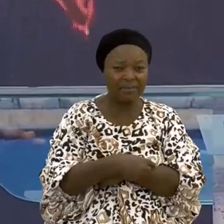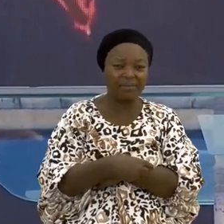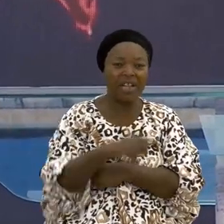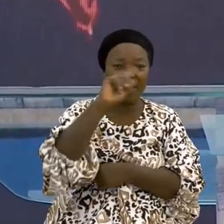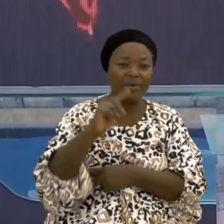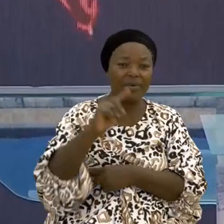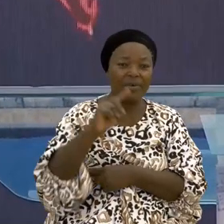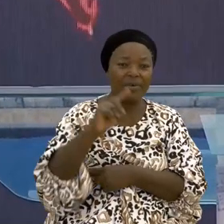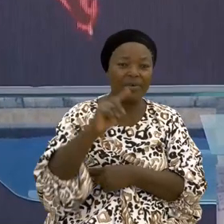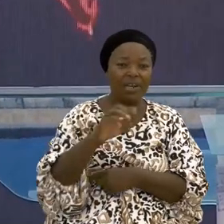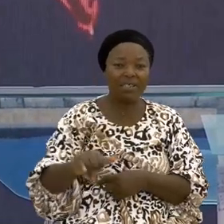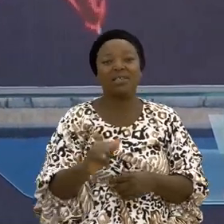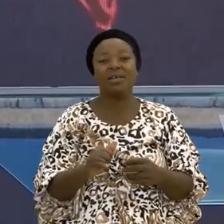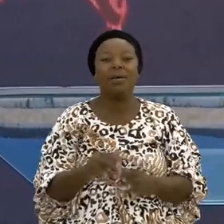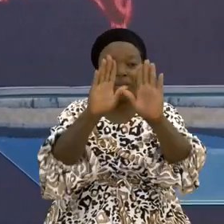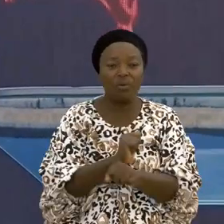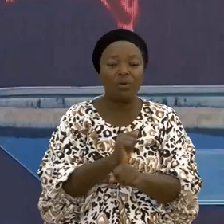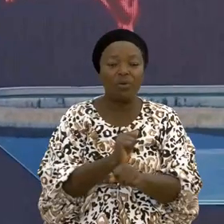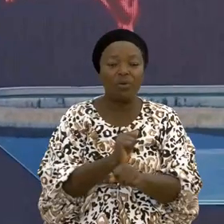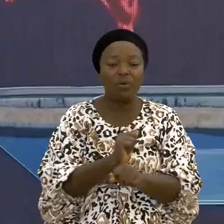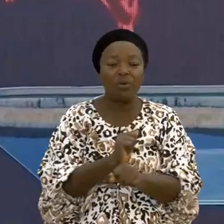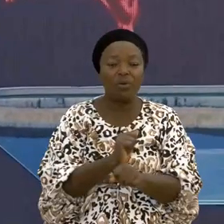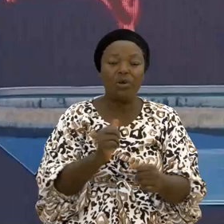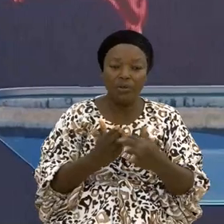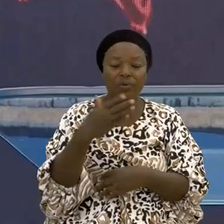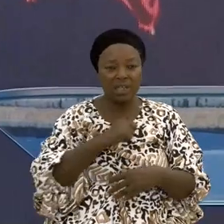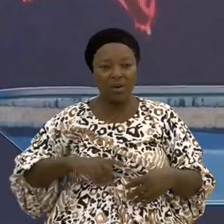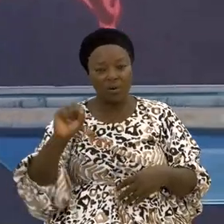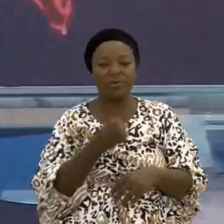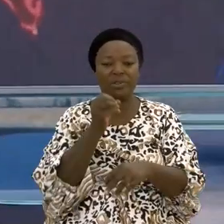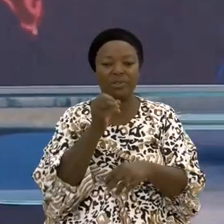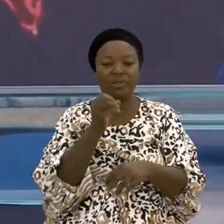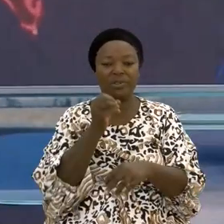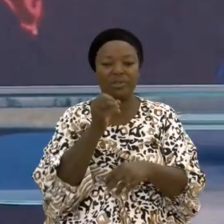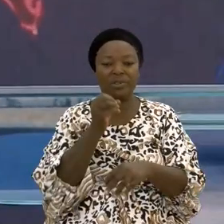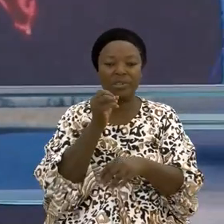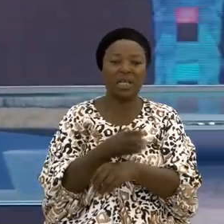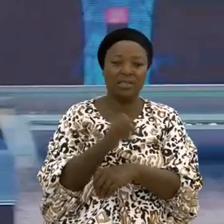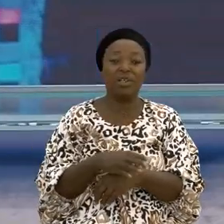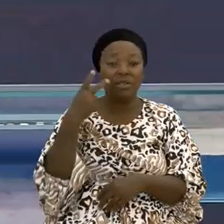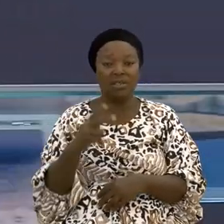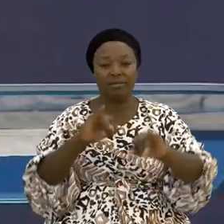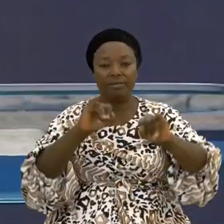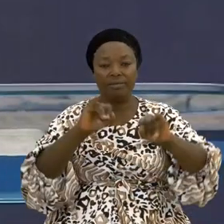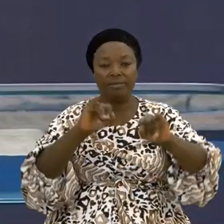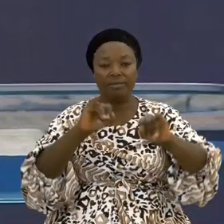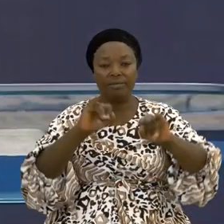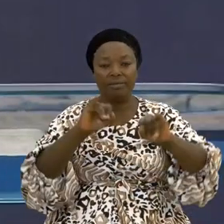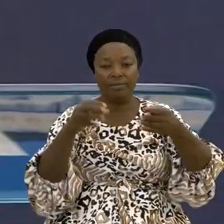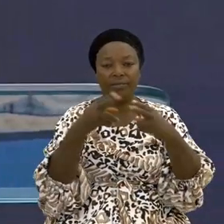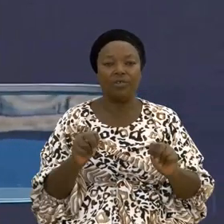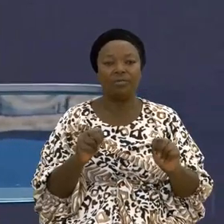Lord's counsel. Lasting miracles through the Lord's counsel. Look at John. We're looking at